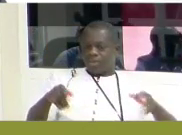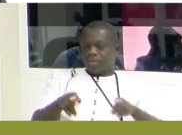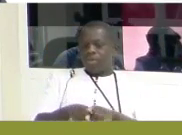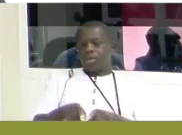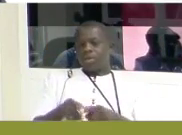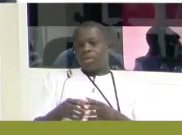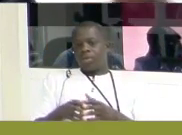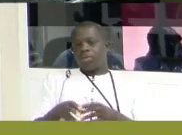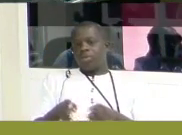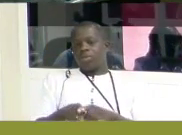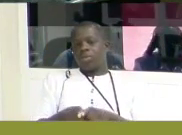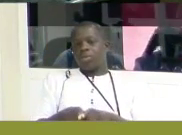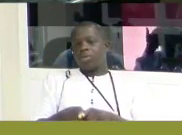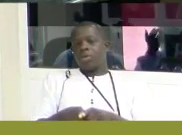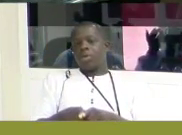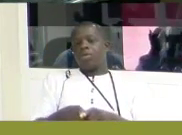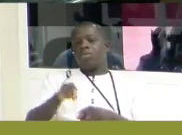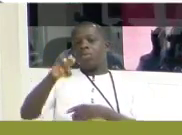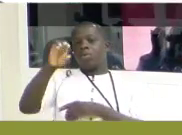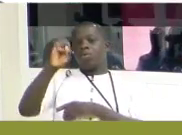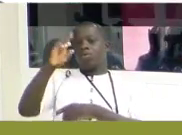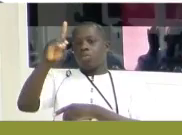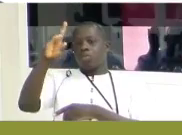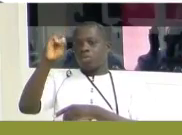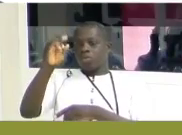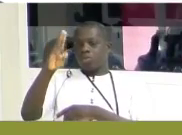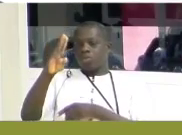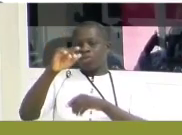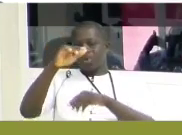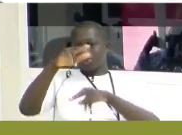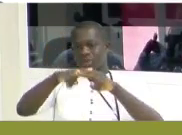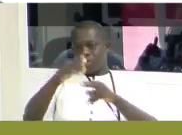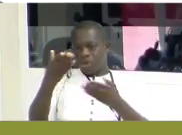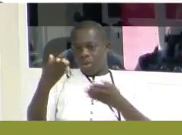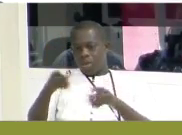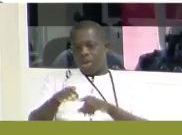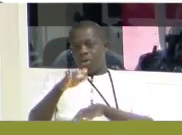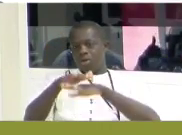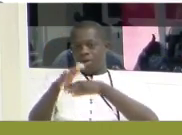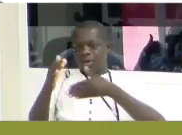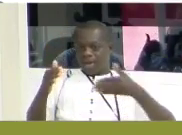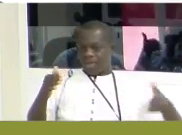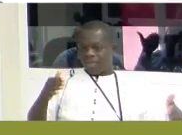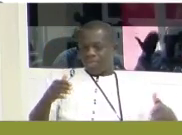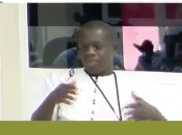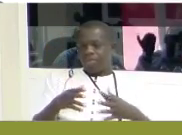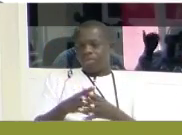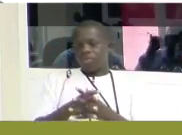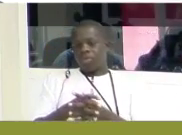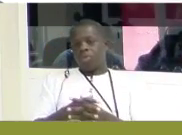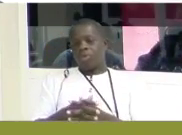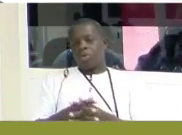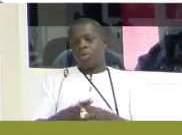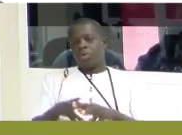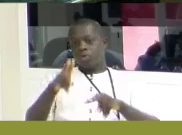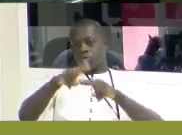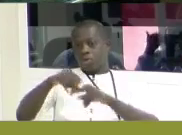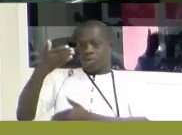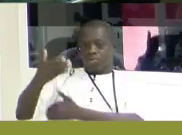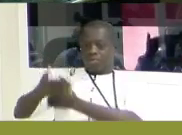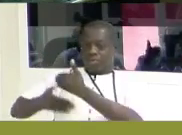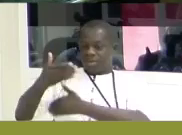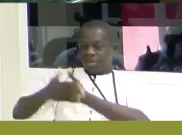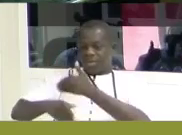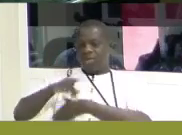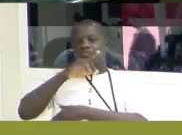Momodu Hydra seated? Immediately after me on the left-hand side. So you sat down beside Momodu